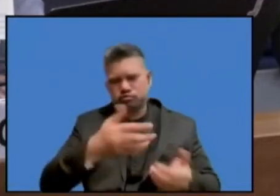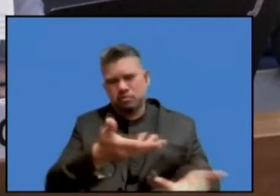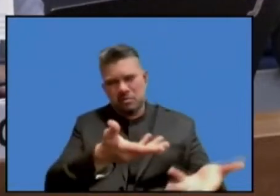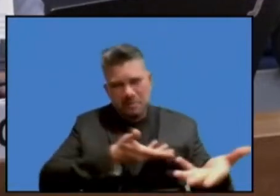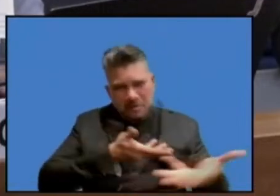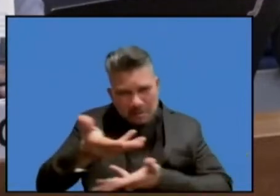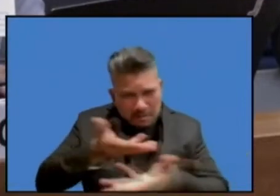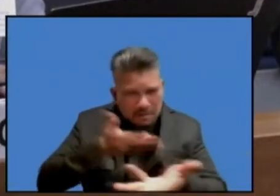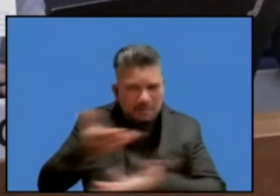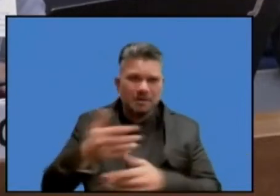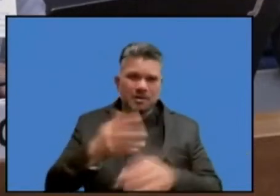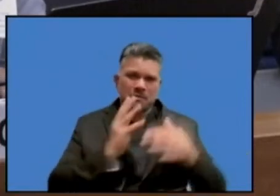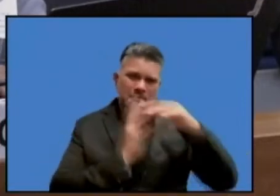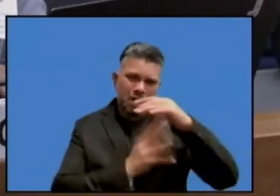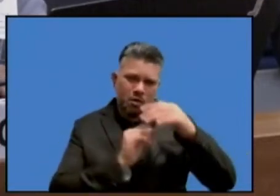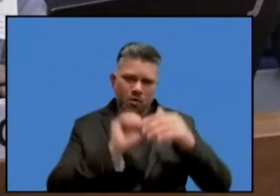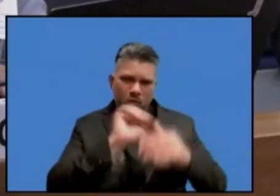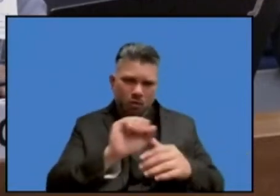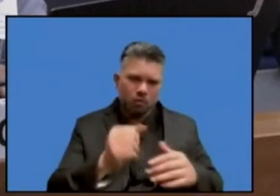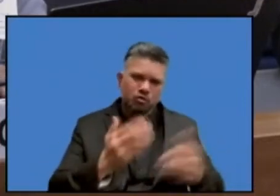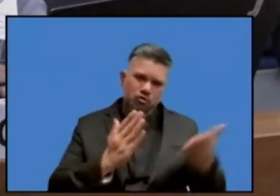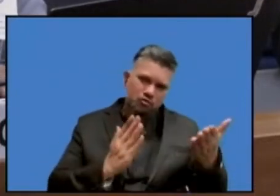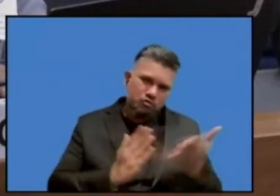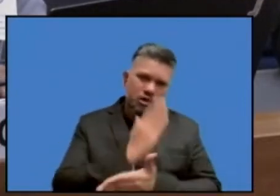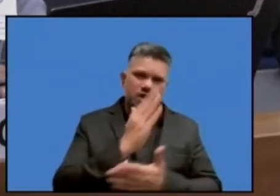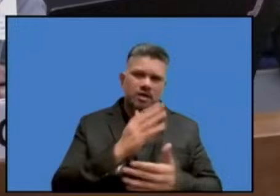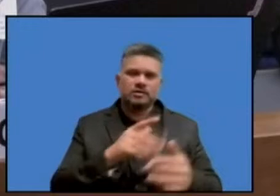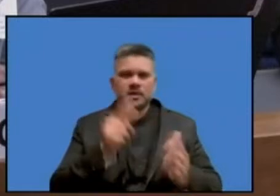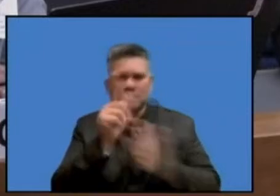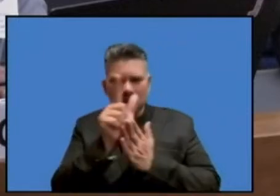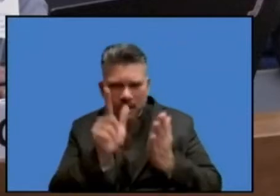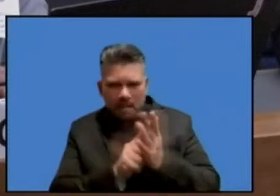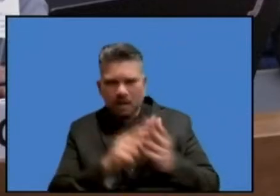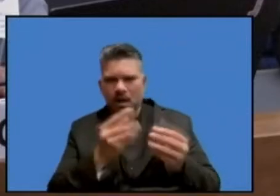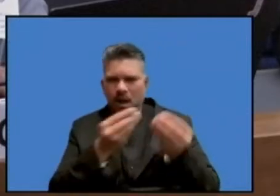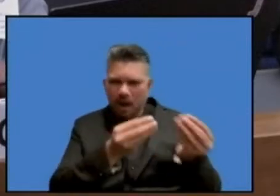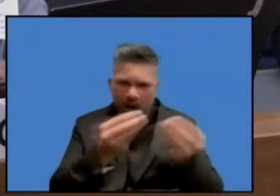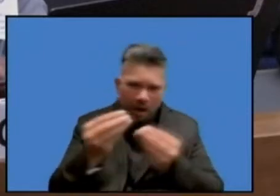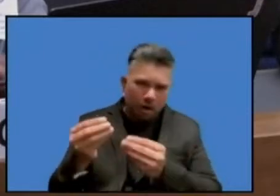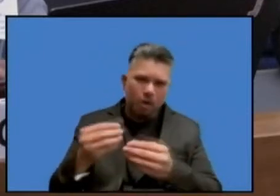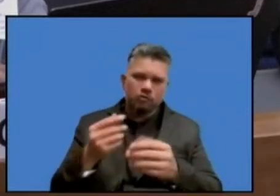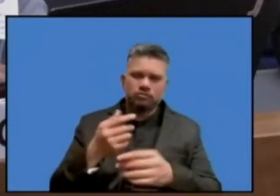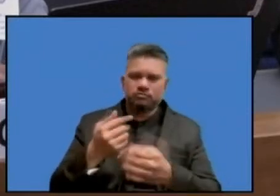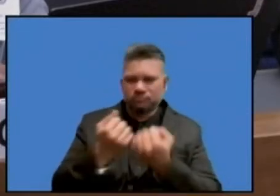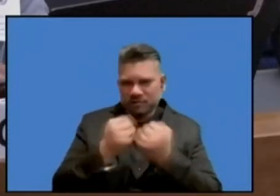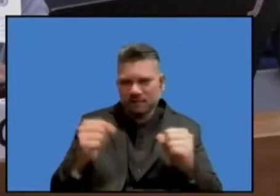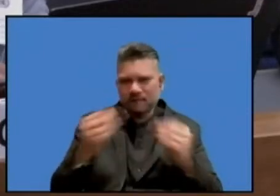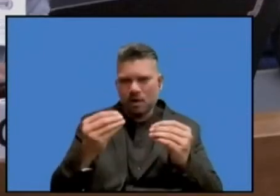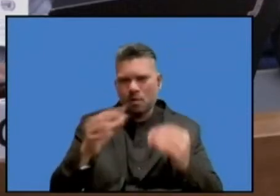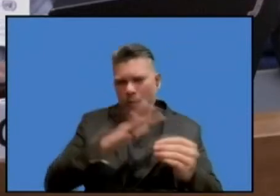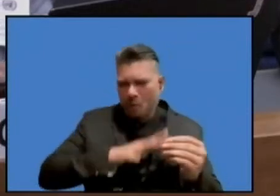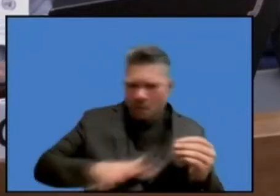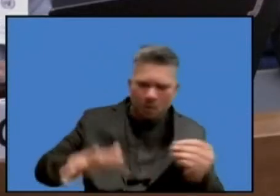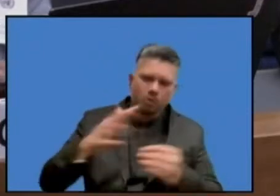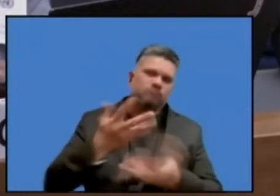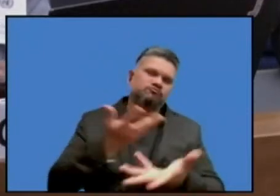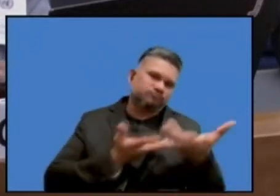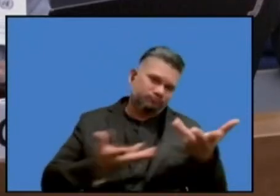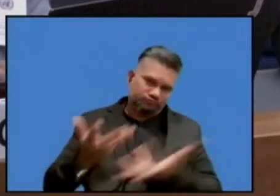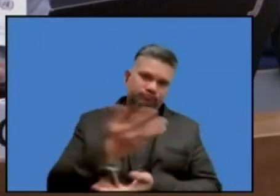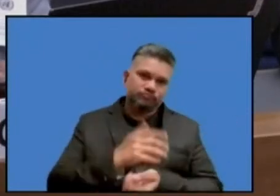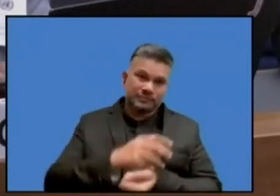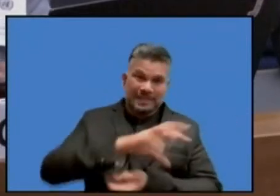legal pathways, and combating irregular migration. Strengthening bilateral agreements and engaging